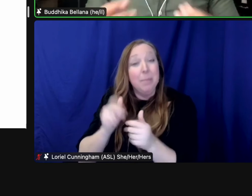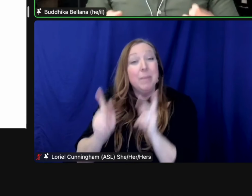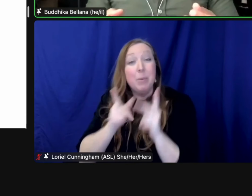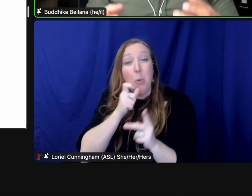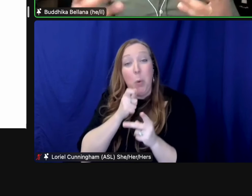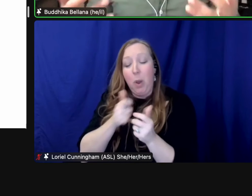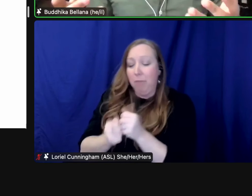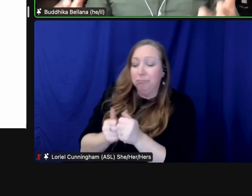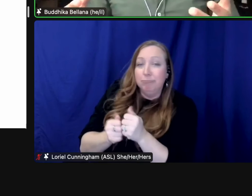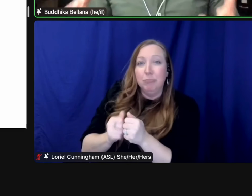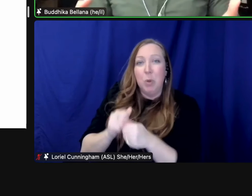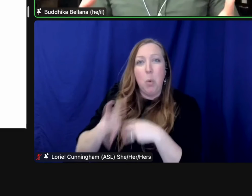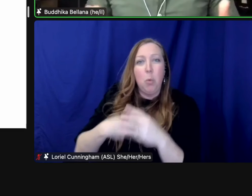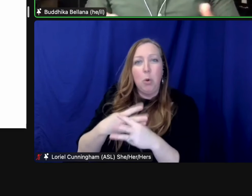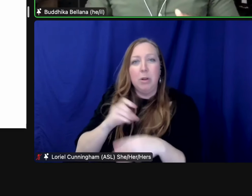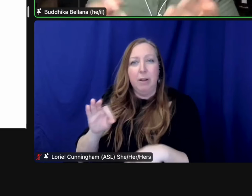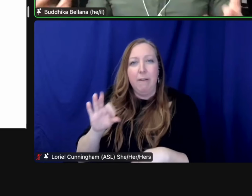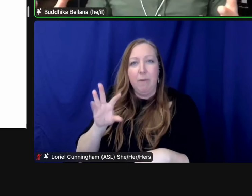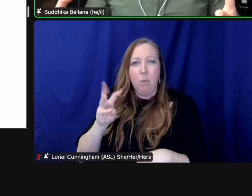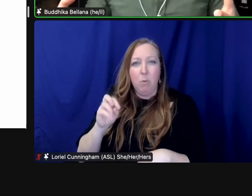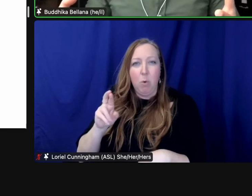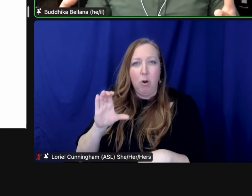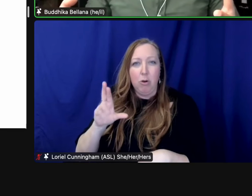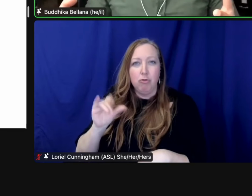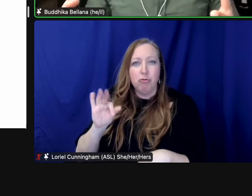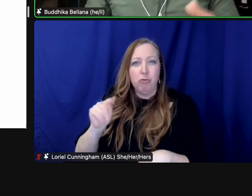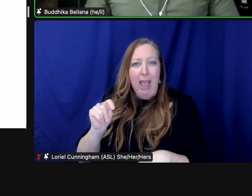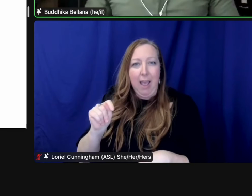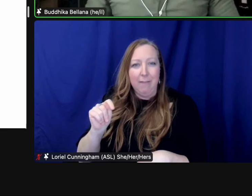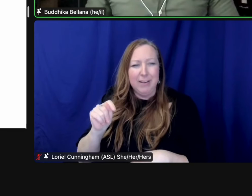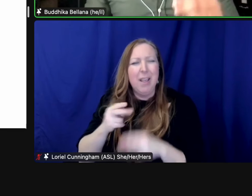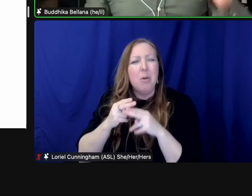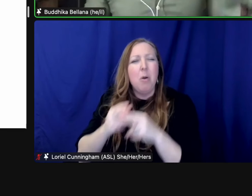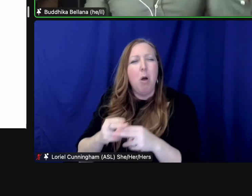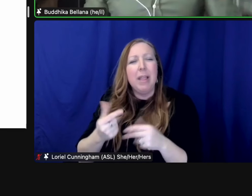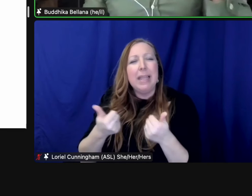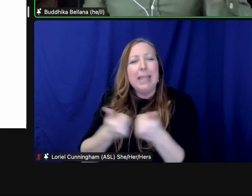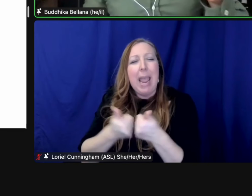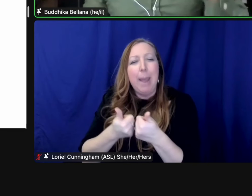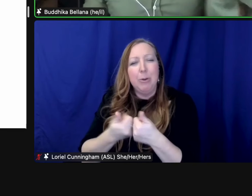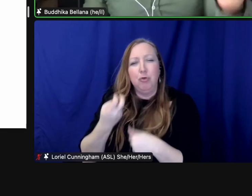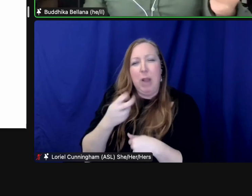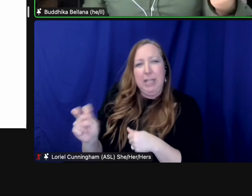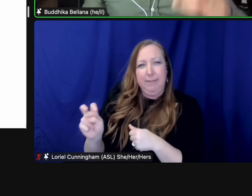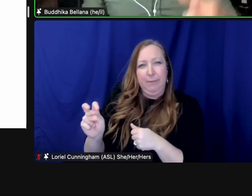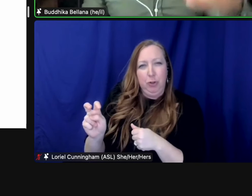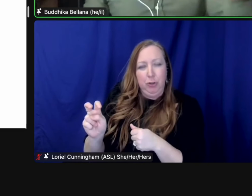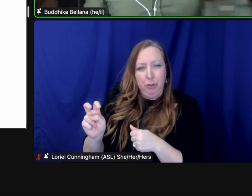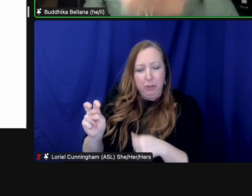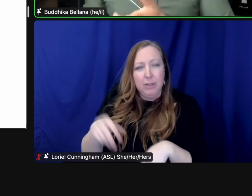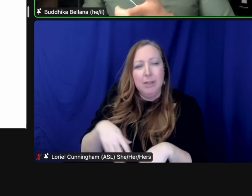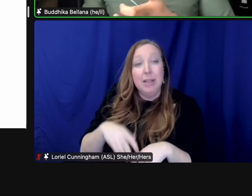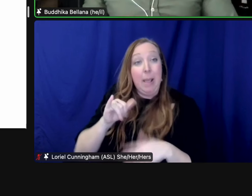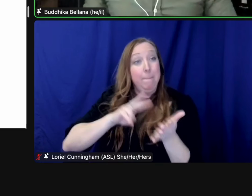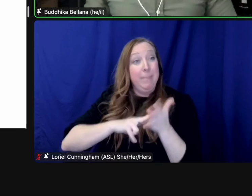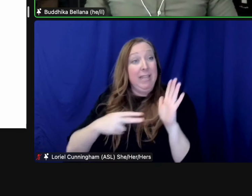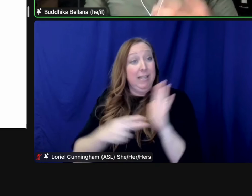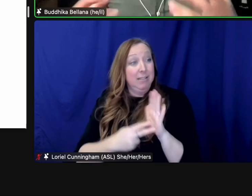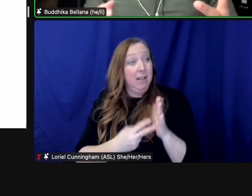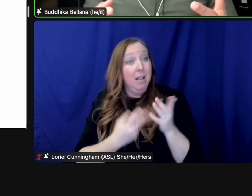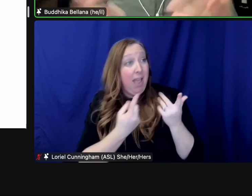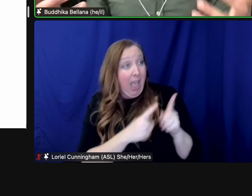and they actually report something called game transfer phenomena, which is elements of the game carrying over